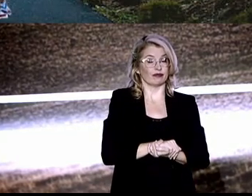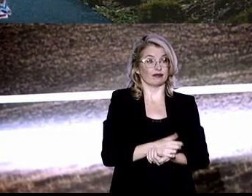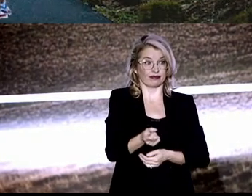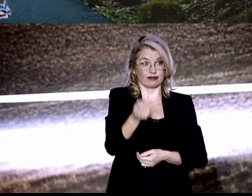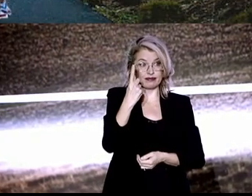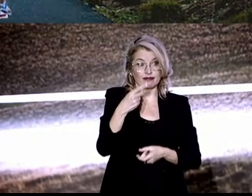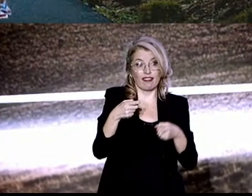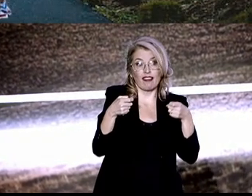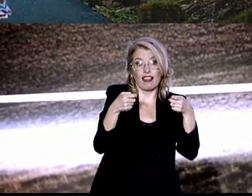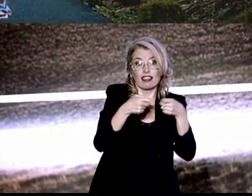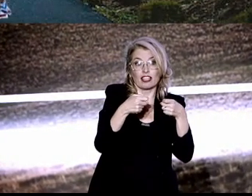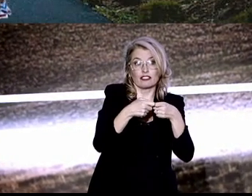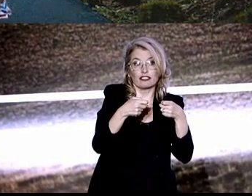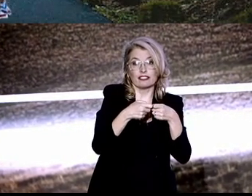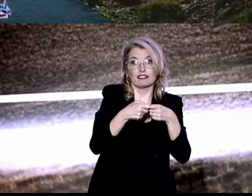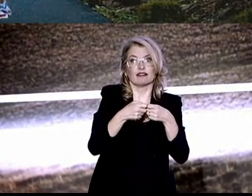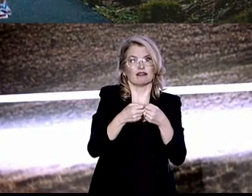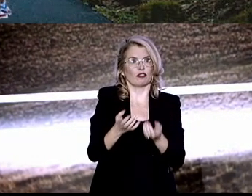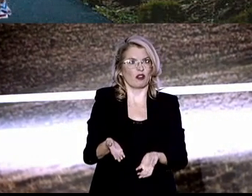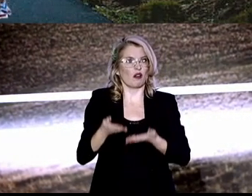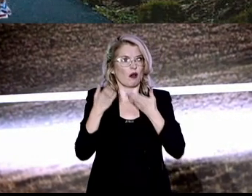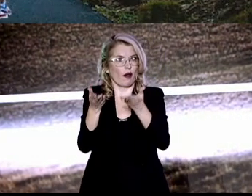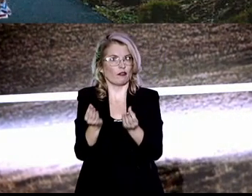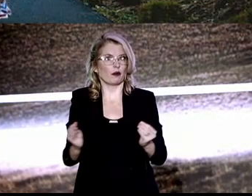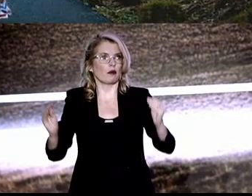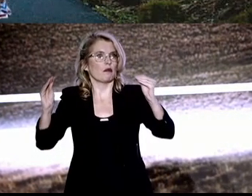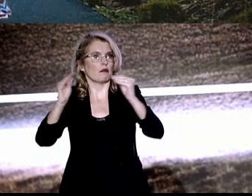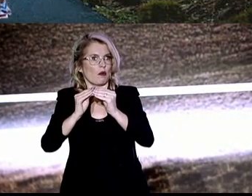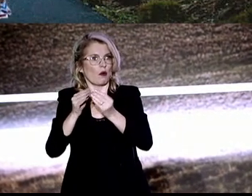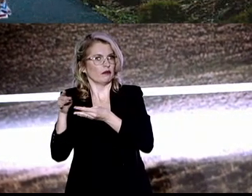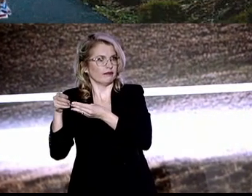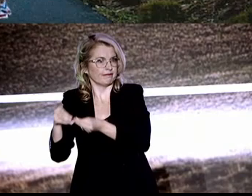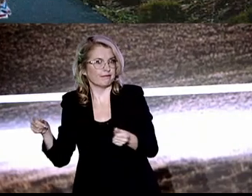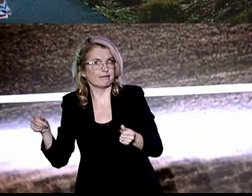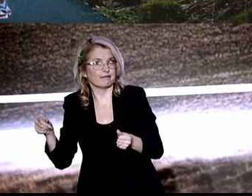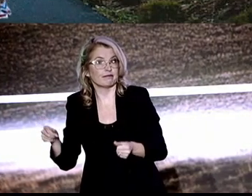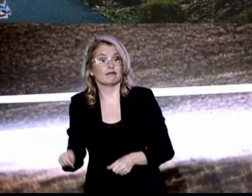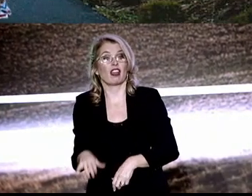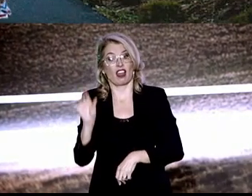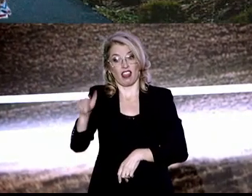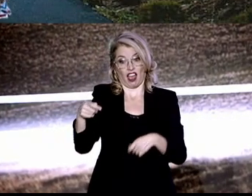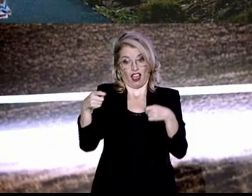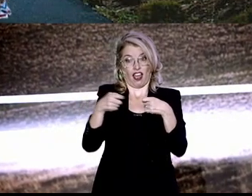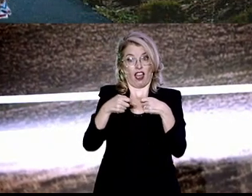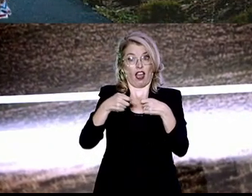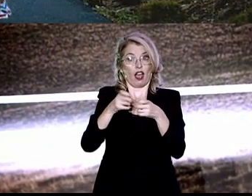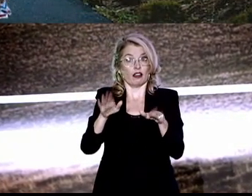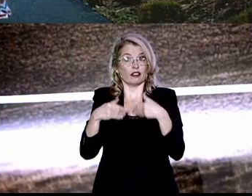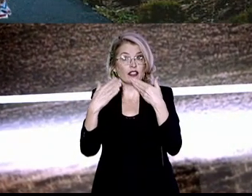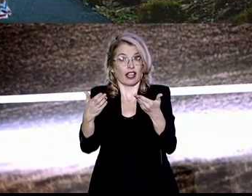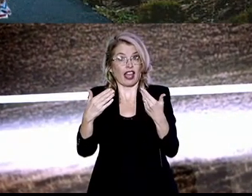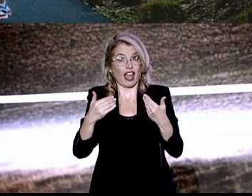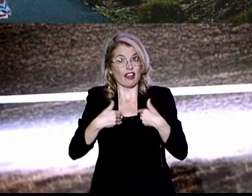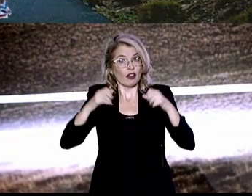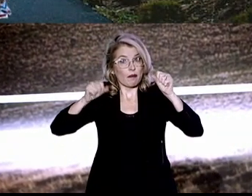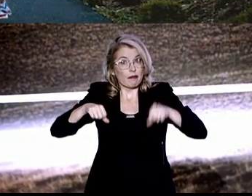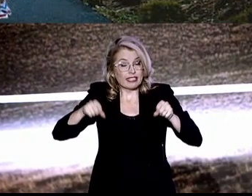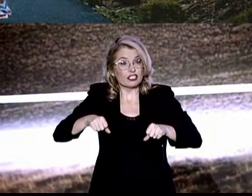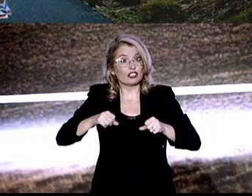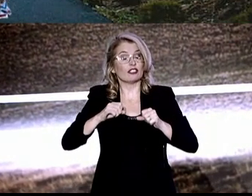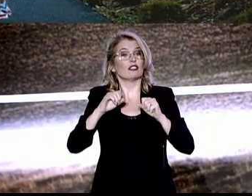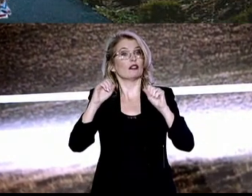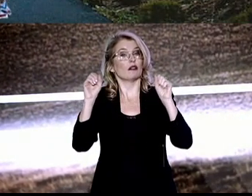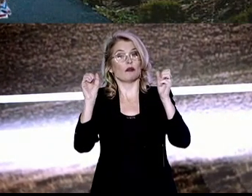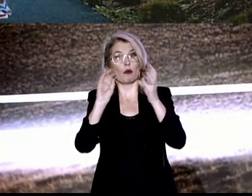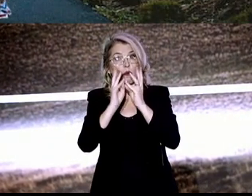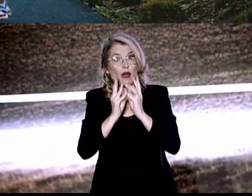But electrification offers much more. Electric solutions come with the potential of climate-neutral